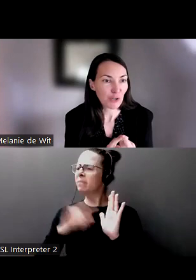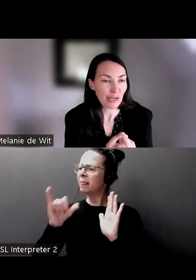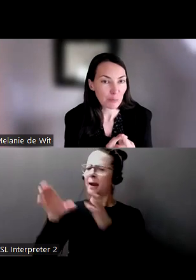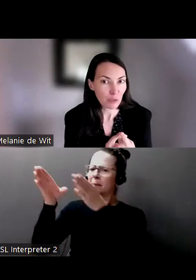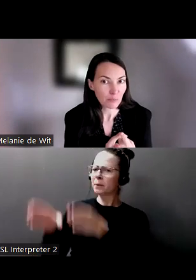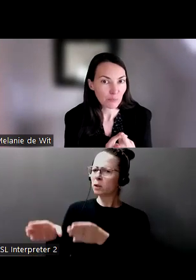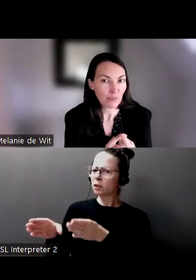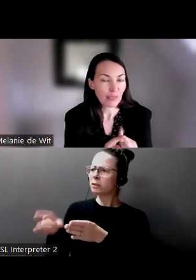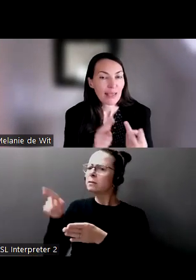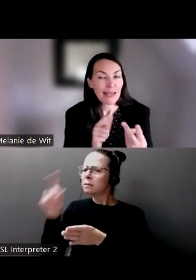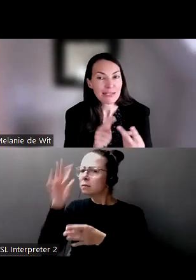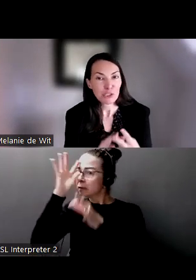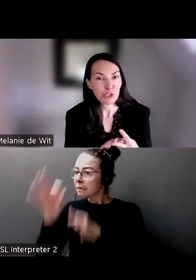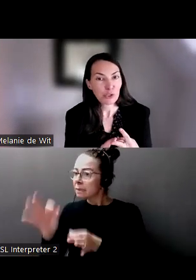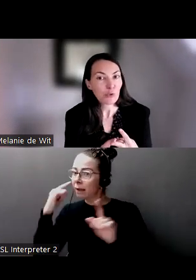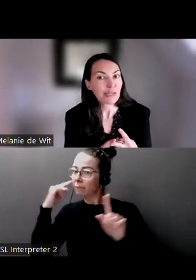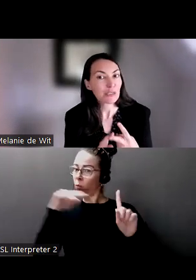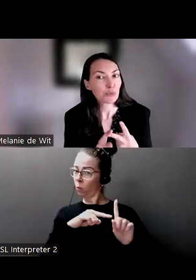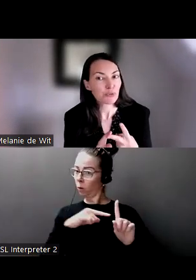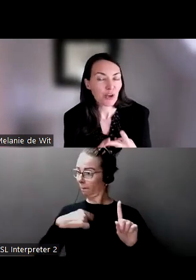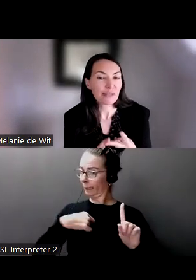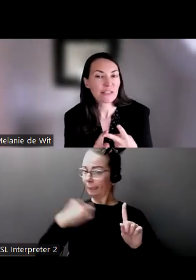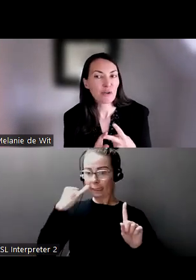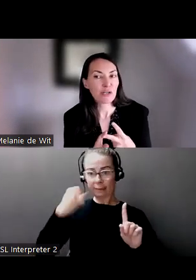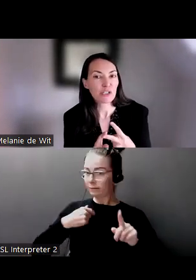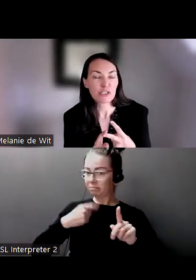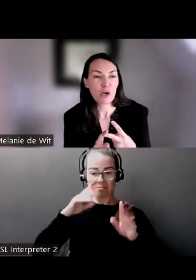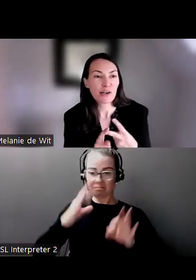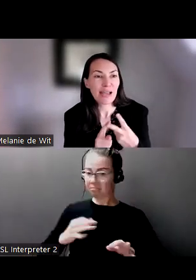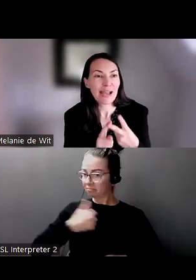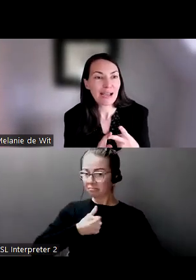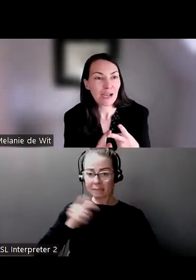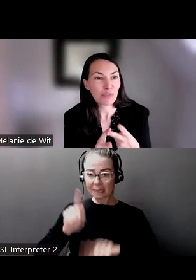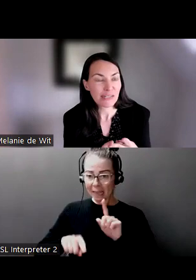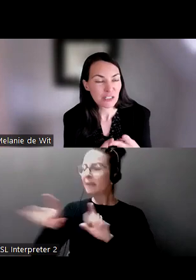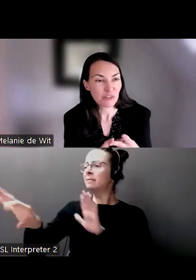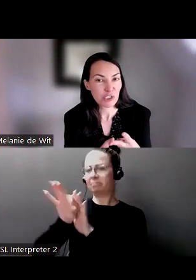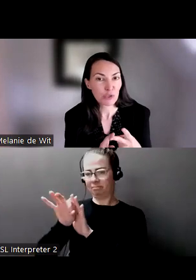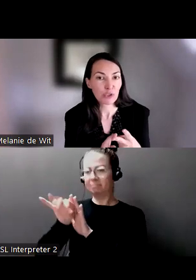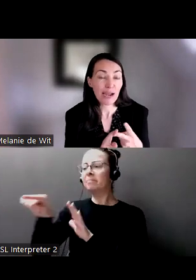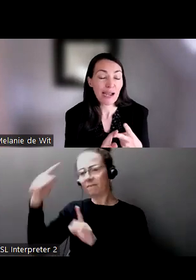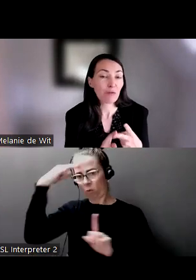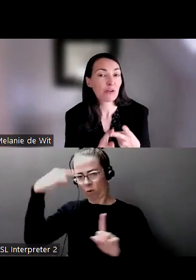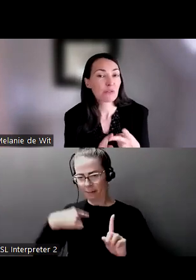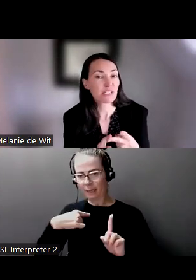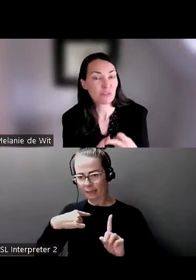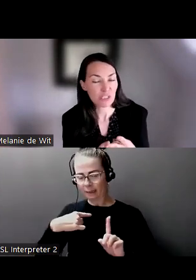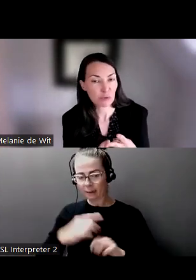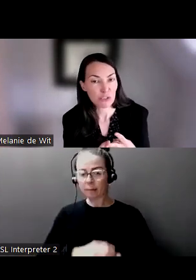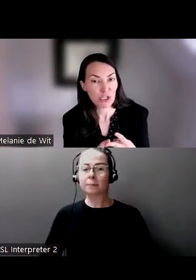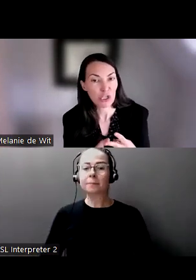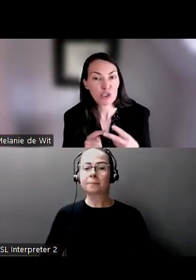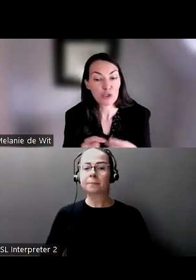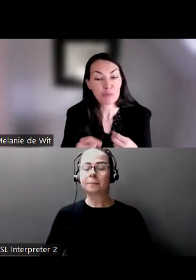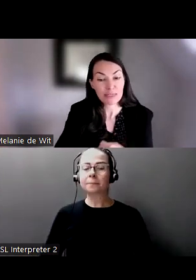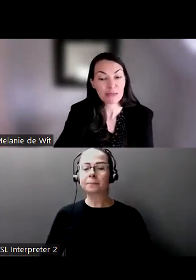not able. And two, it can provide instructions on how that individual or how those